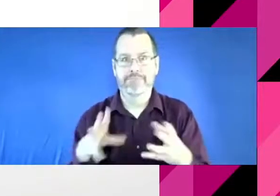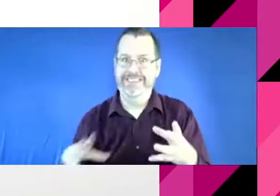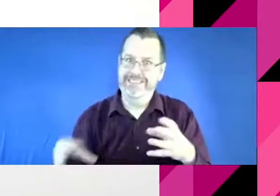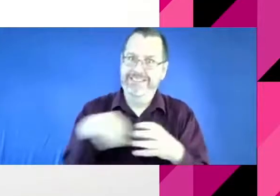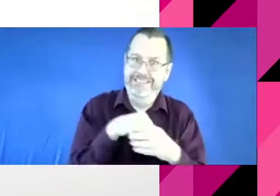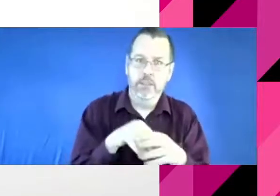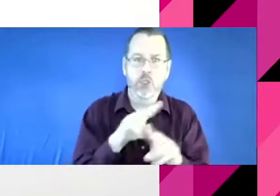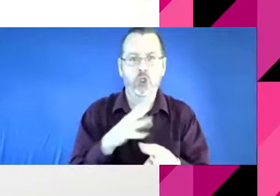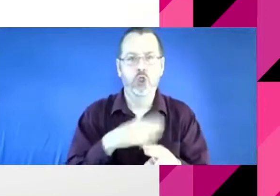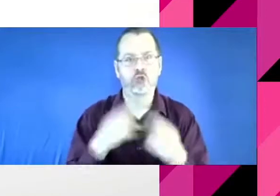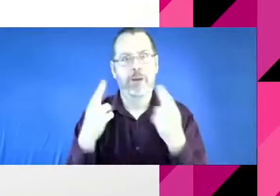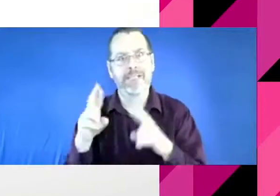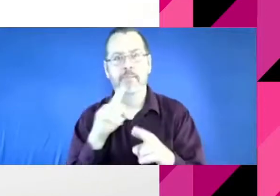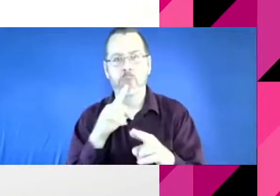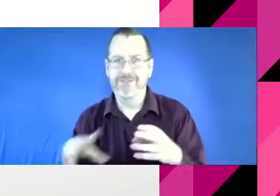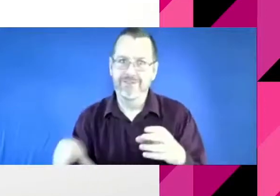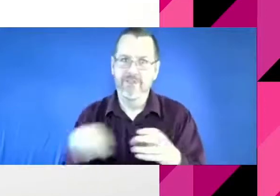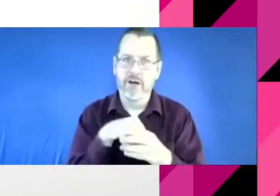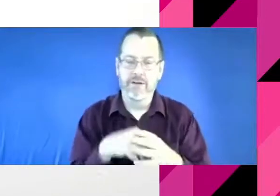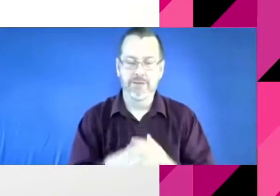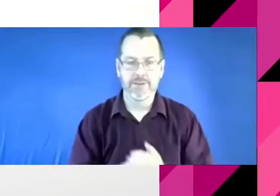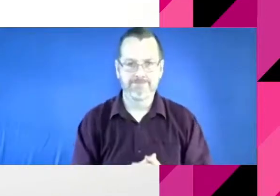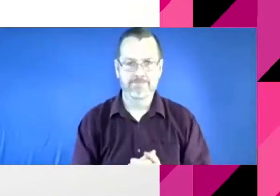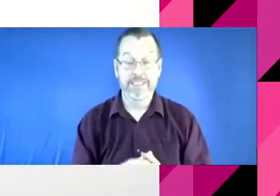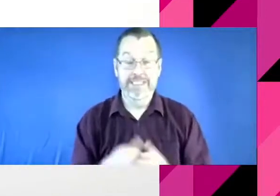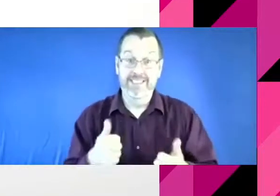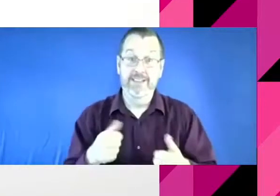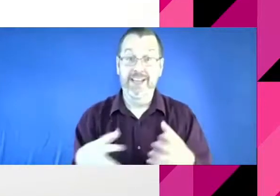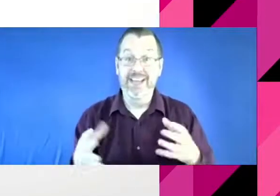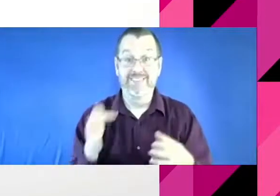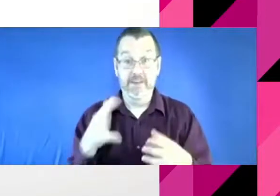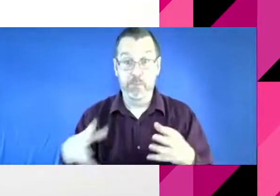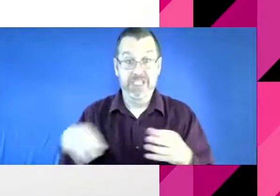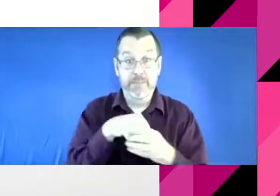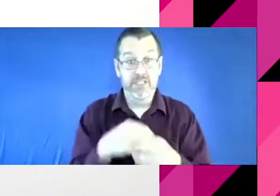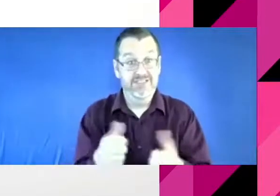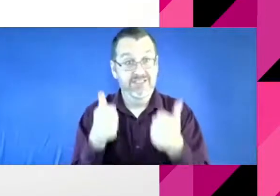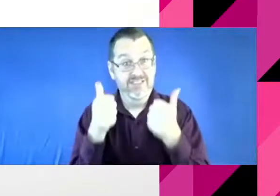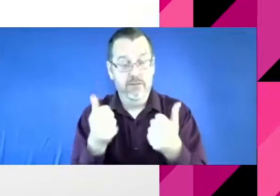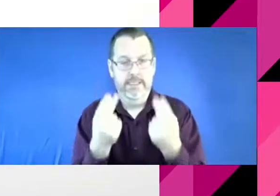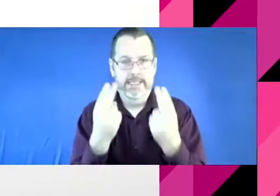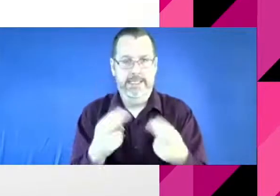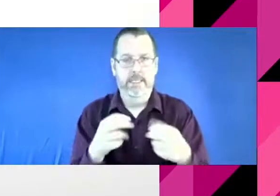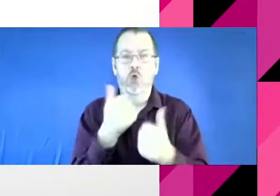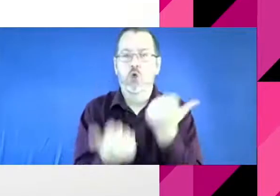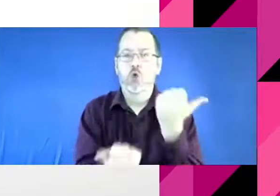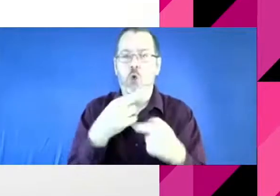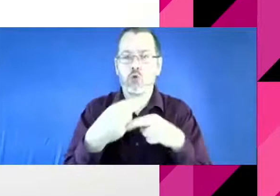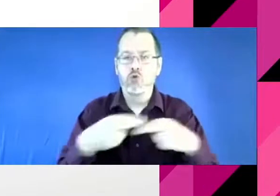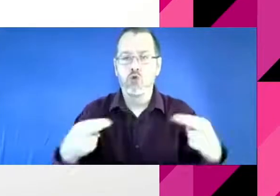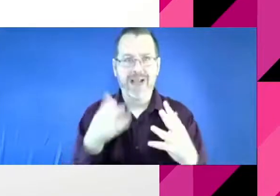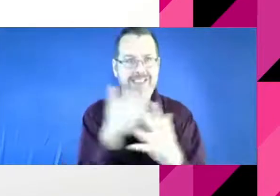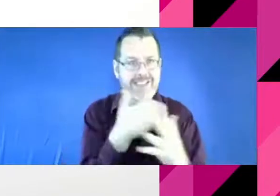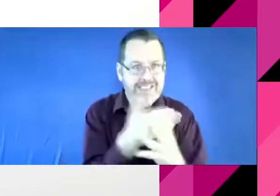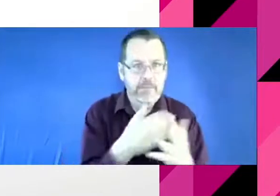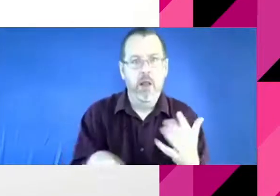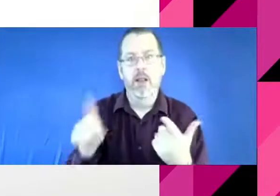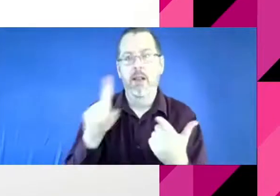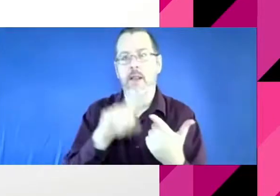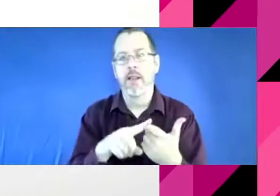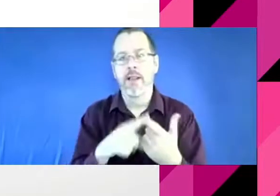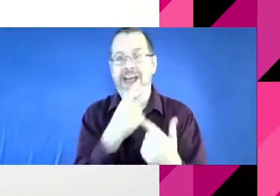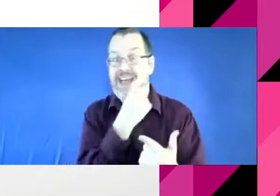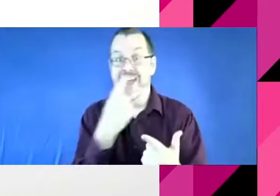NDS recognises that ensuring effective participation requires everything from accessible courtrooms through to the relaxation of